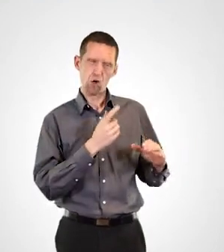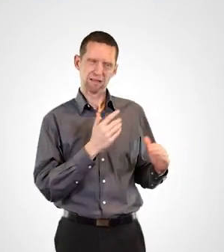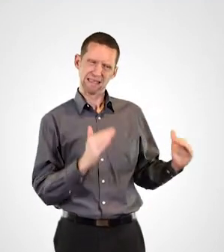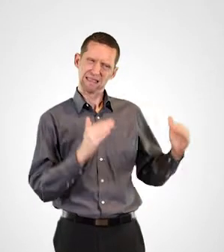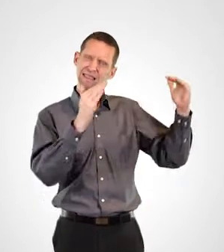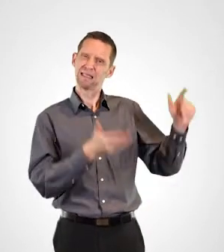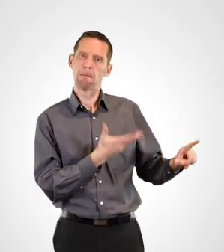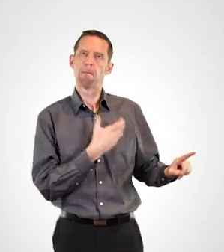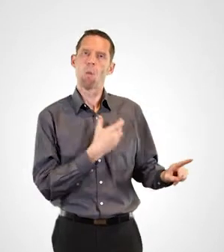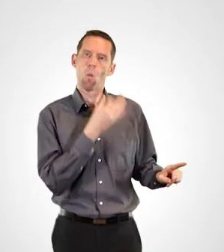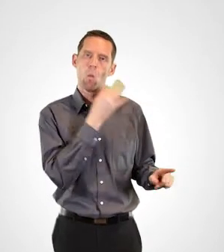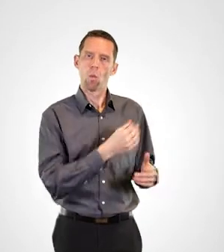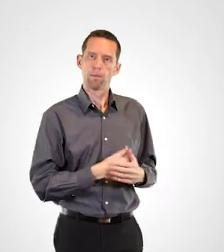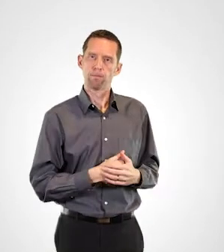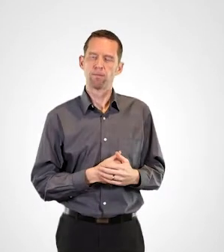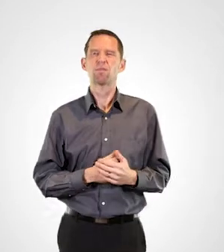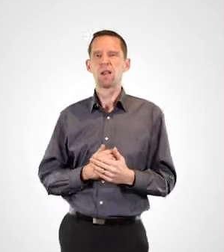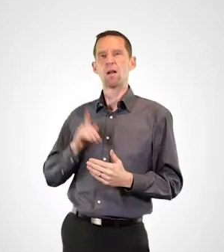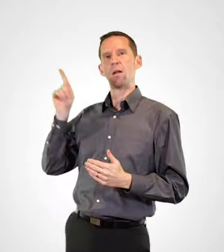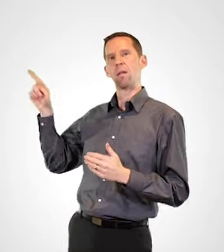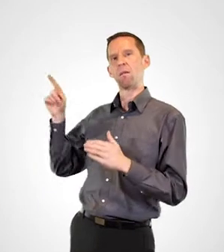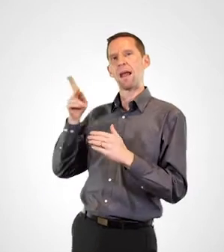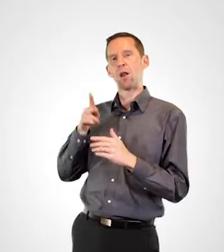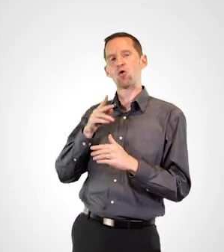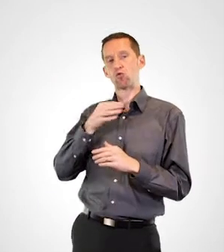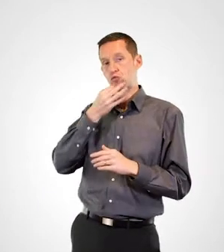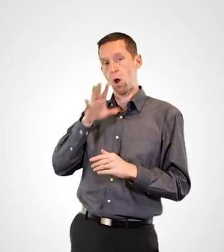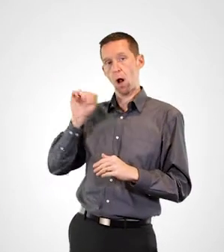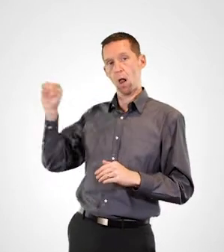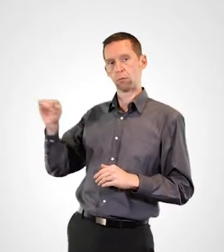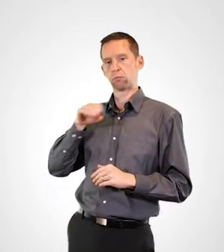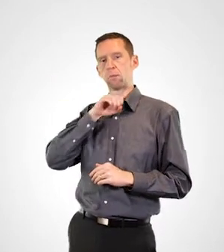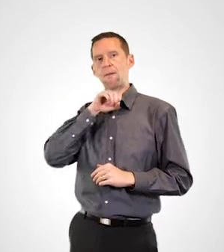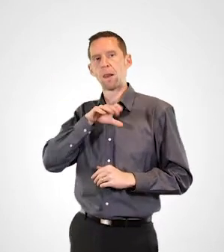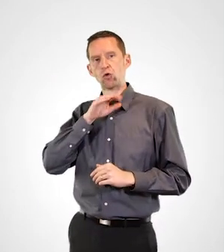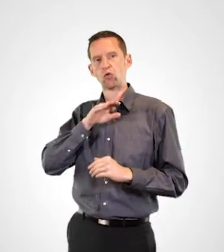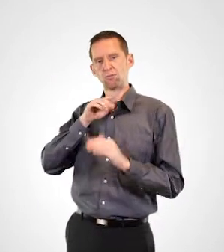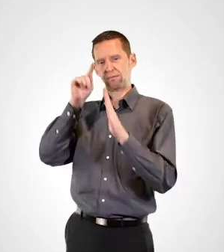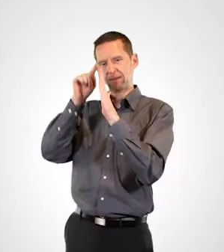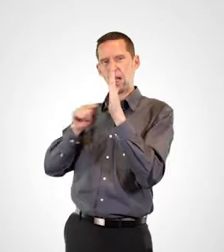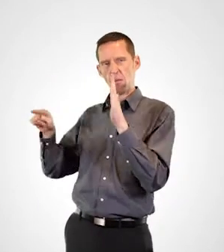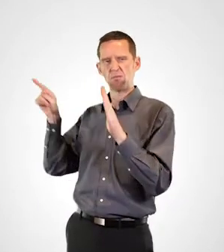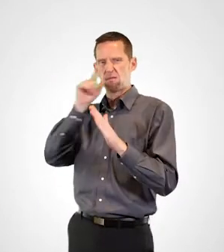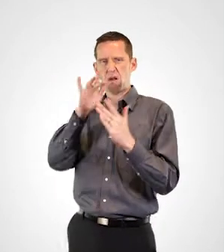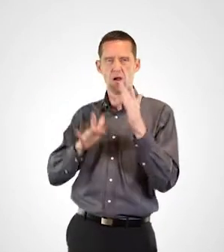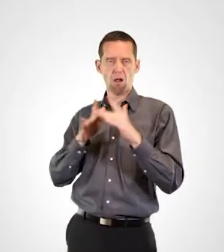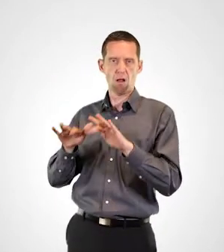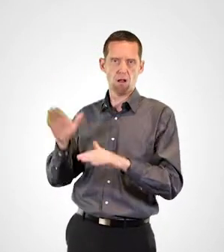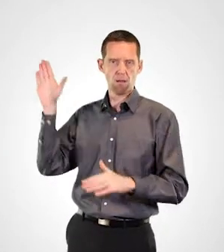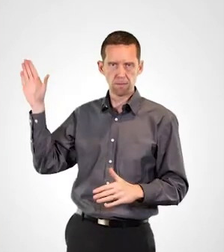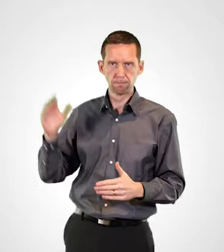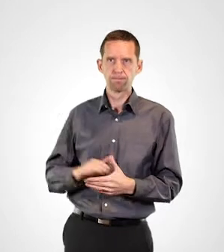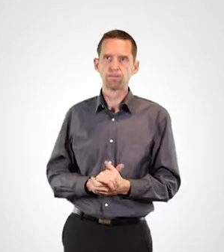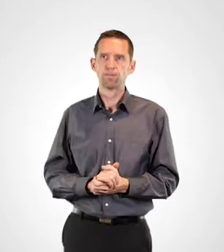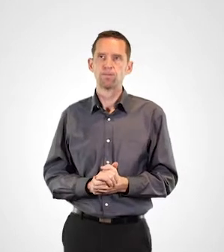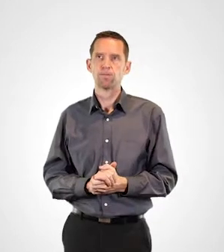better. And again, child vocalization's normative table. We won't spend any time on that because you can have a look at it yourself, and it's available there online for you.